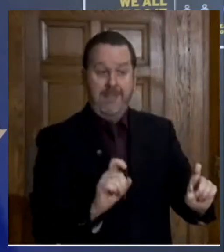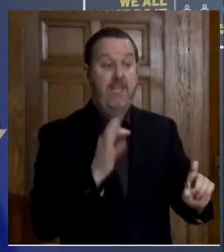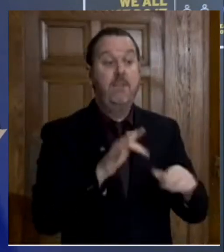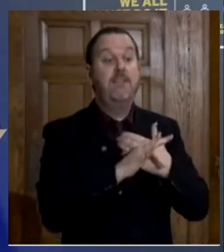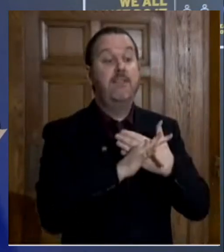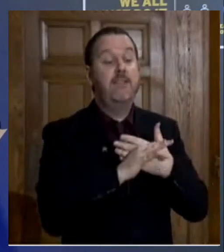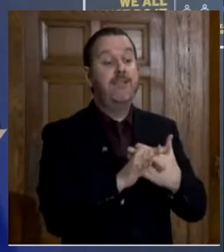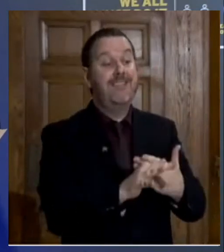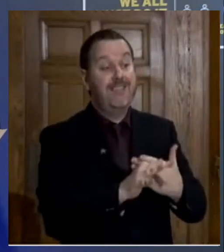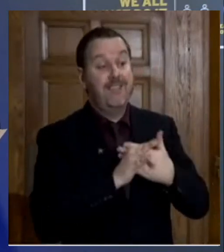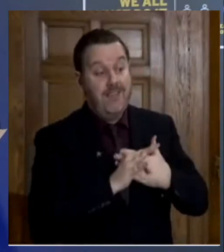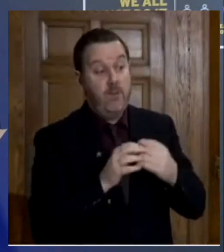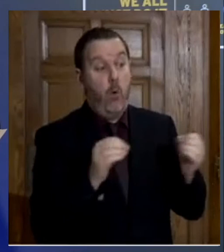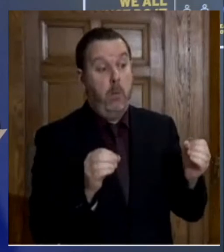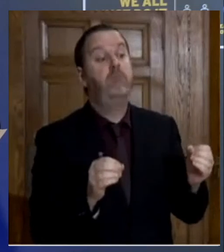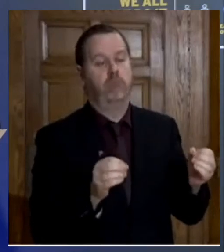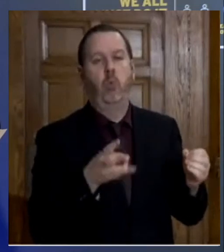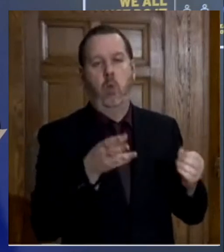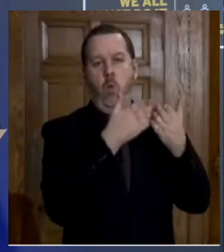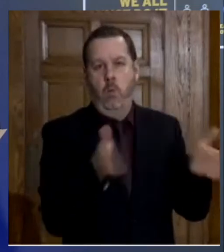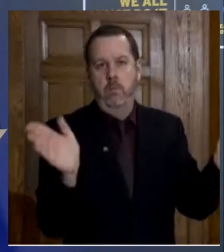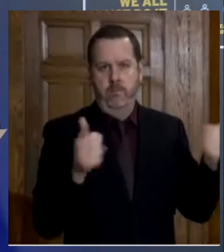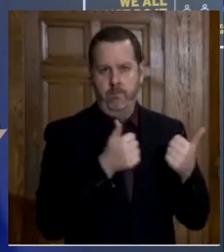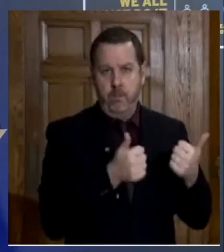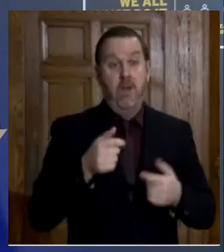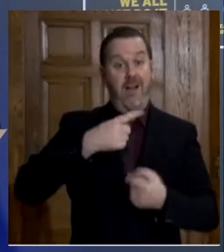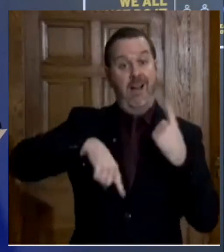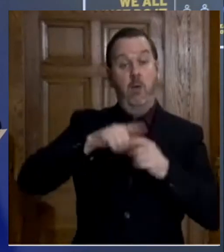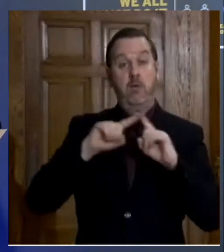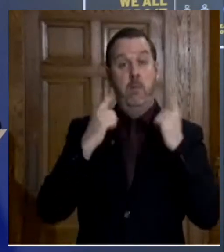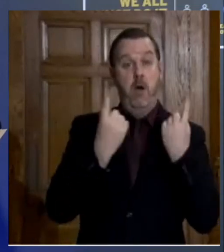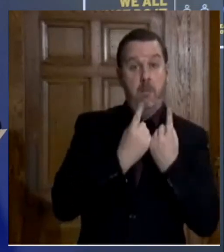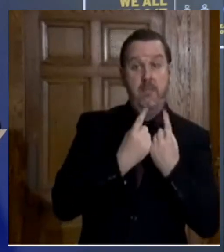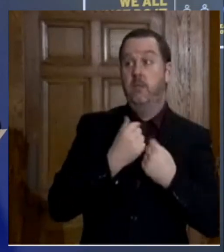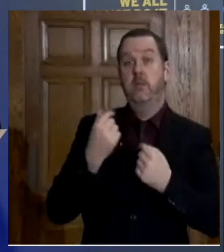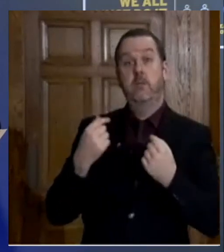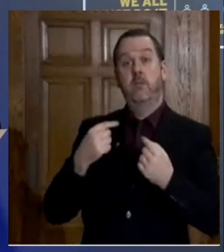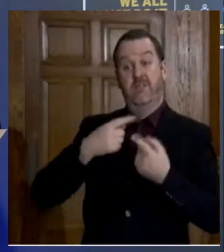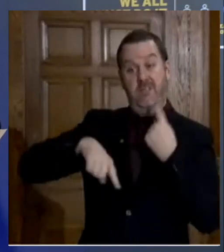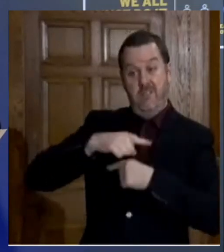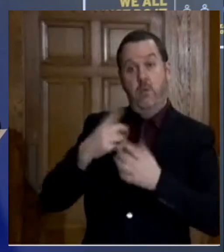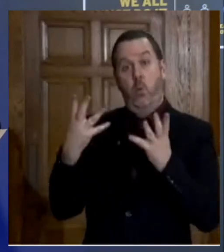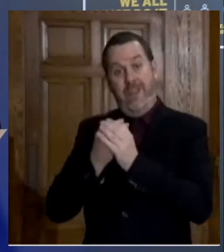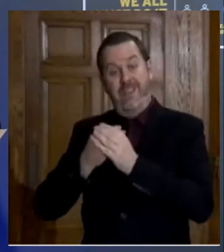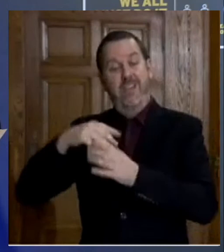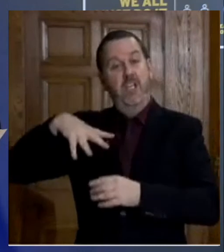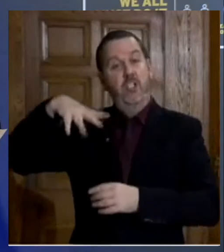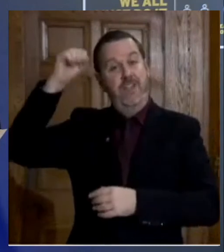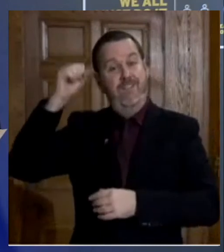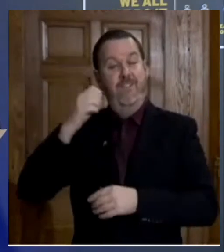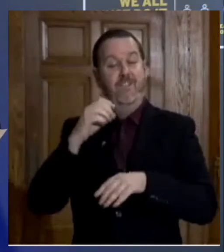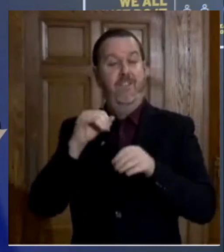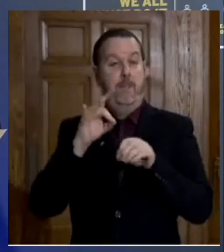One of the things that we have been constantly doing as a department, and the Chief Medical Officer and the Chief Scientific Advisor, is providing that best practice,